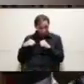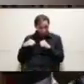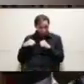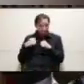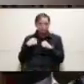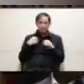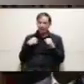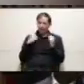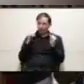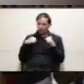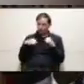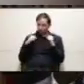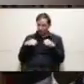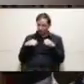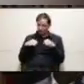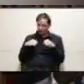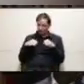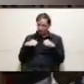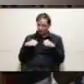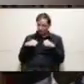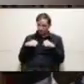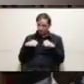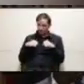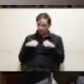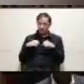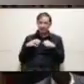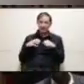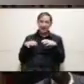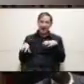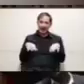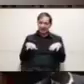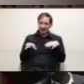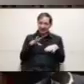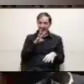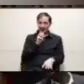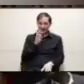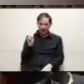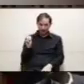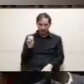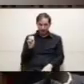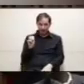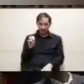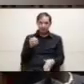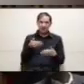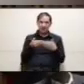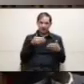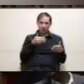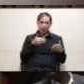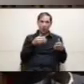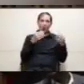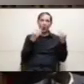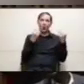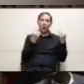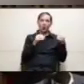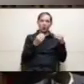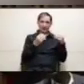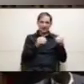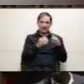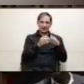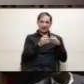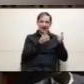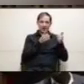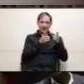can confirm is that the acting MM was a corporate director in Tsoaing local